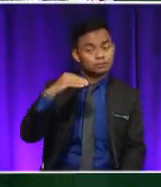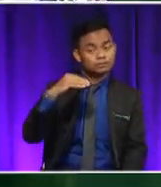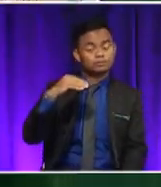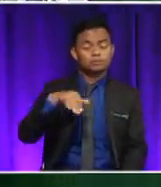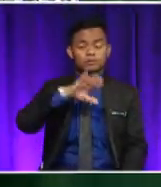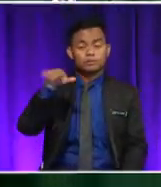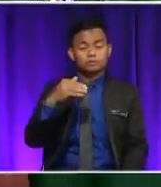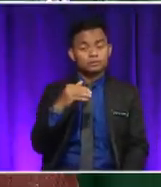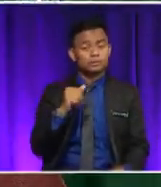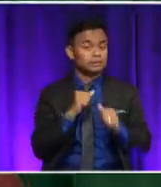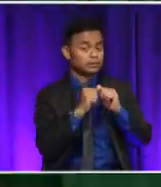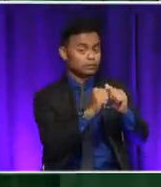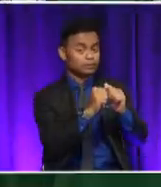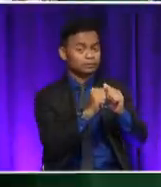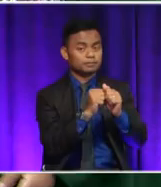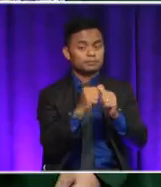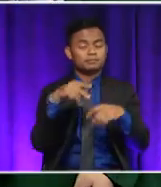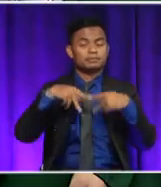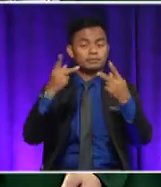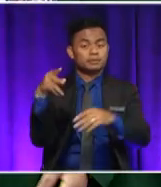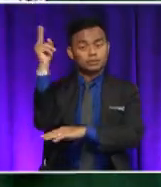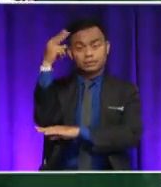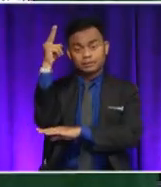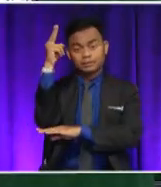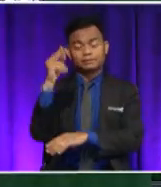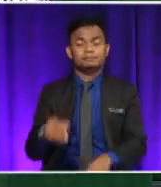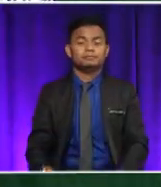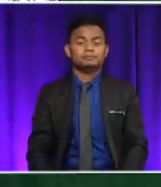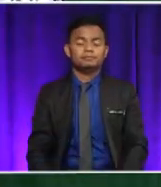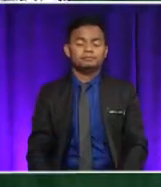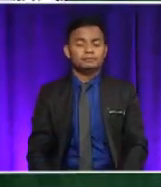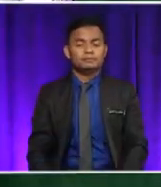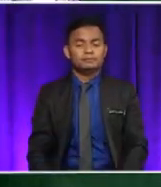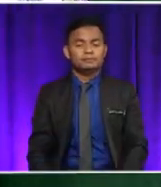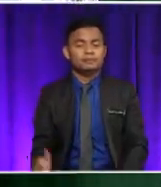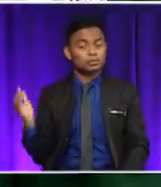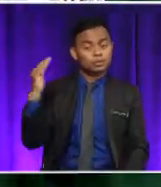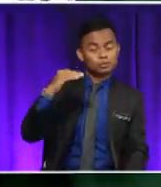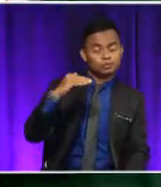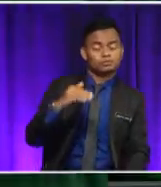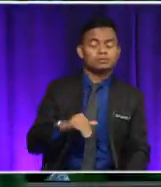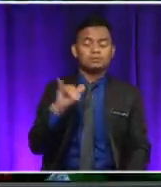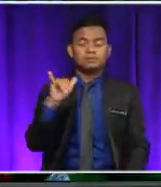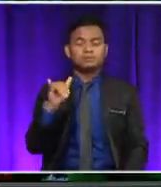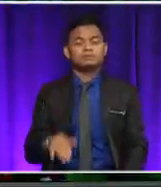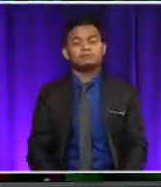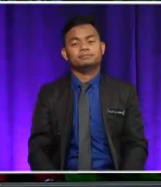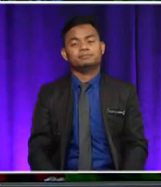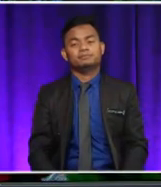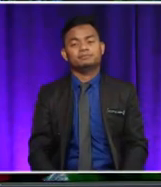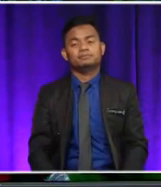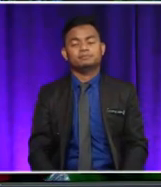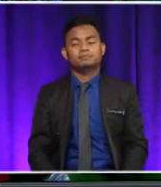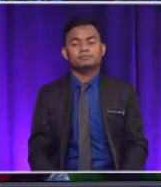jungle right now. I'm going to put my hat on. This here, yeah. And are you ready, Teacher Liana? Yeah, let's go. Let's go, everyone.